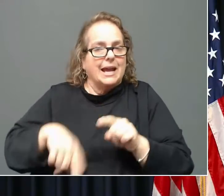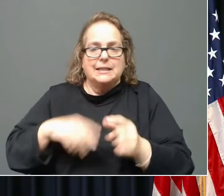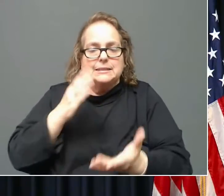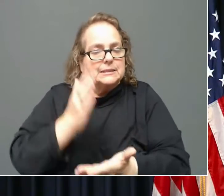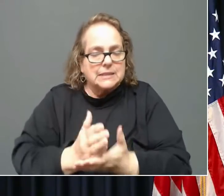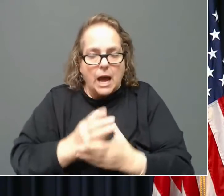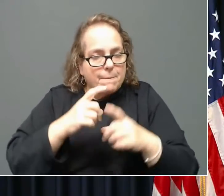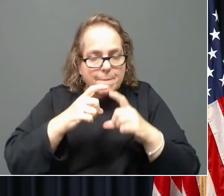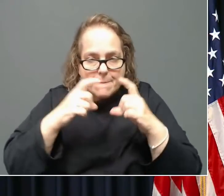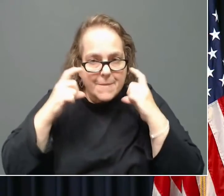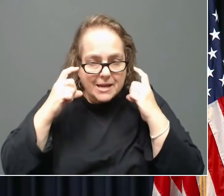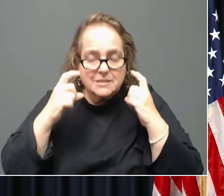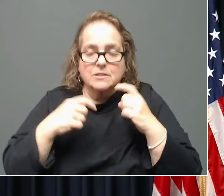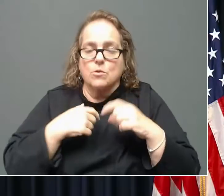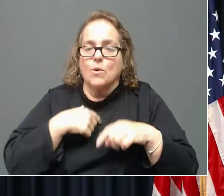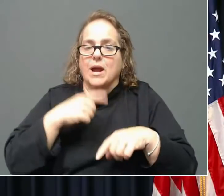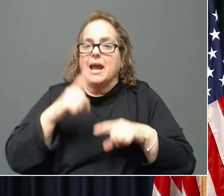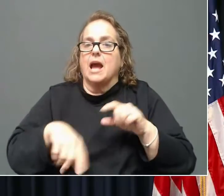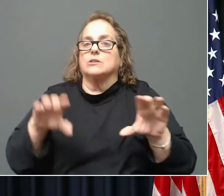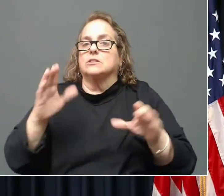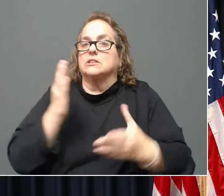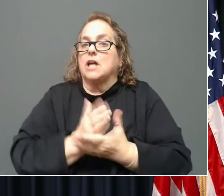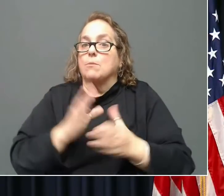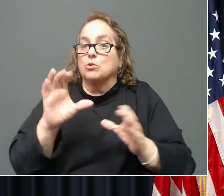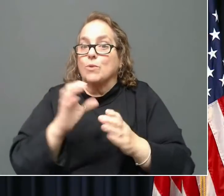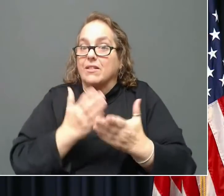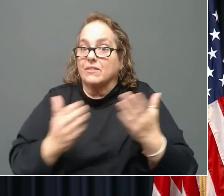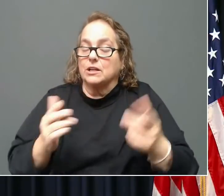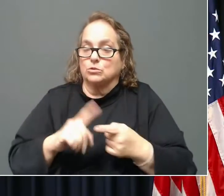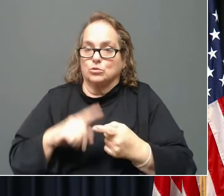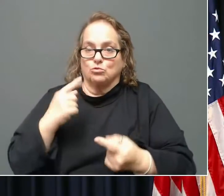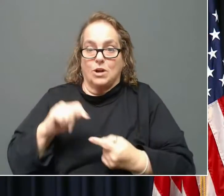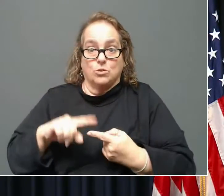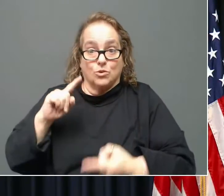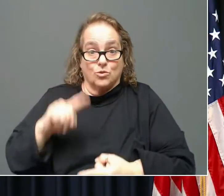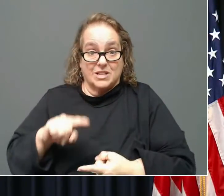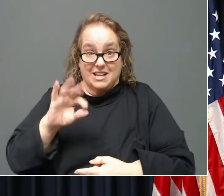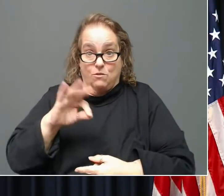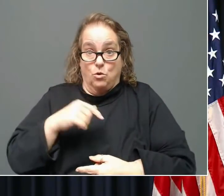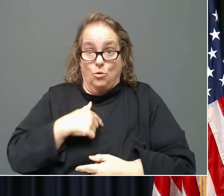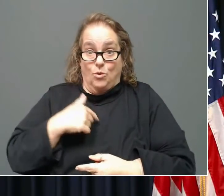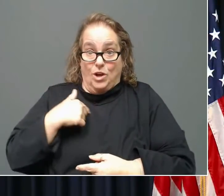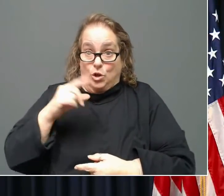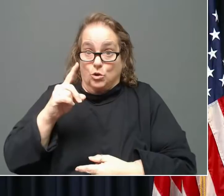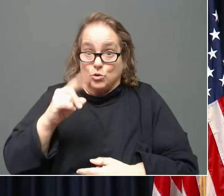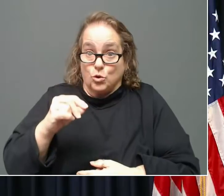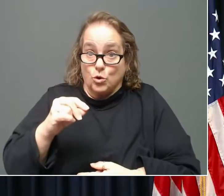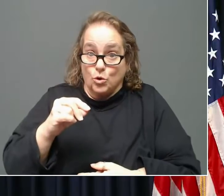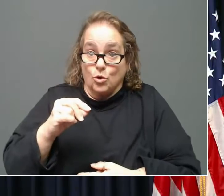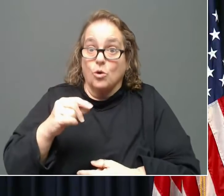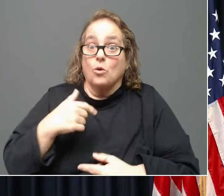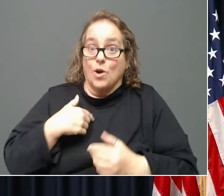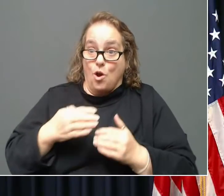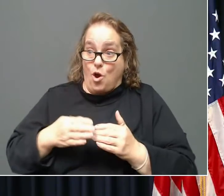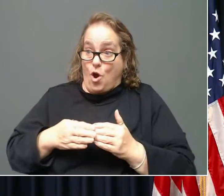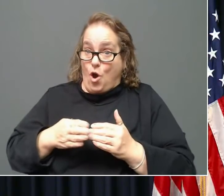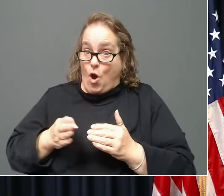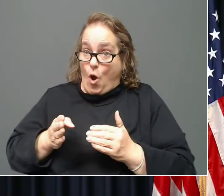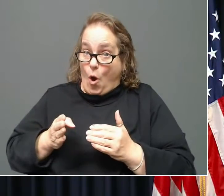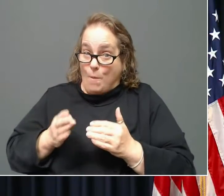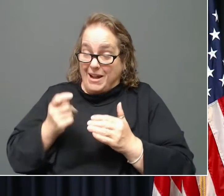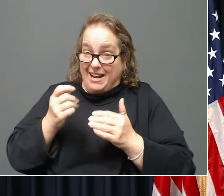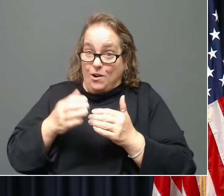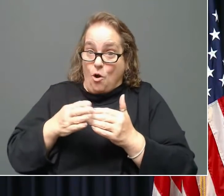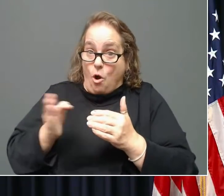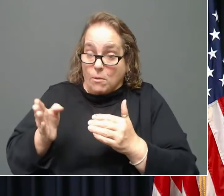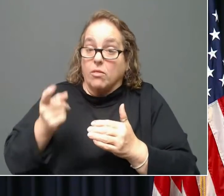that tamps down this virus. If we do and the cases go up, we have to be prepared to take the opposite step that we are taking today, and